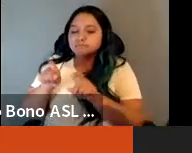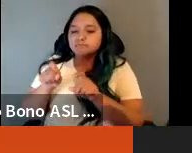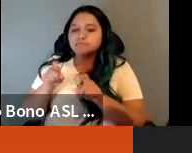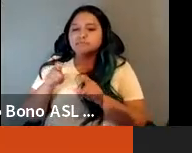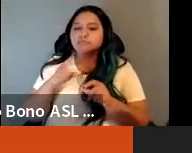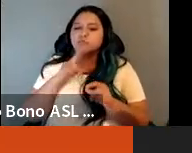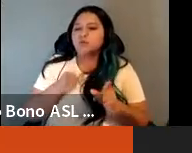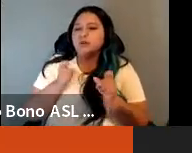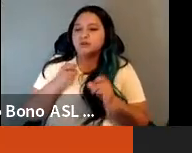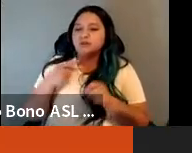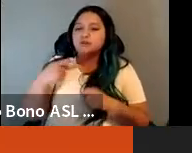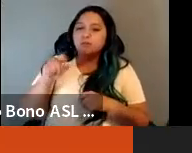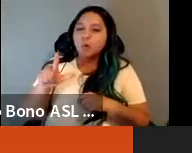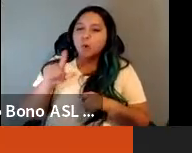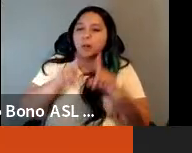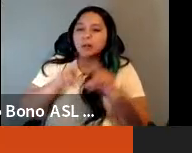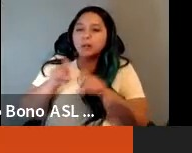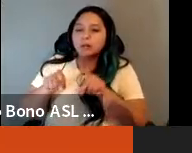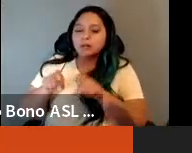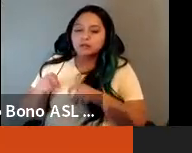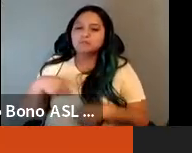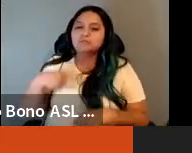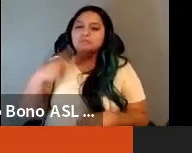see who's here, and